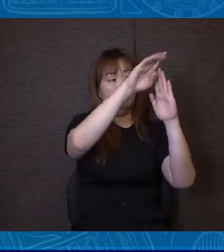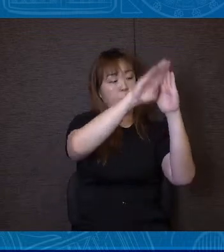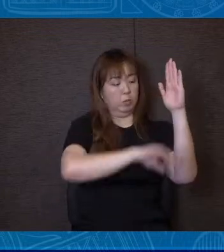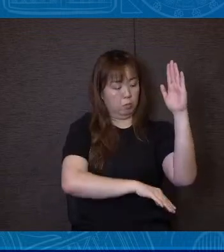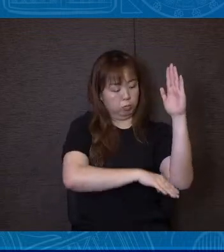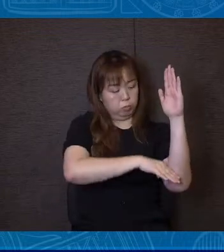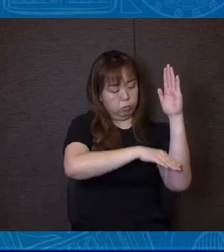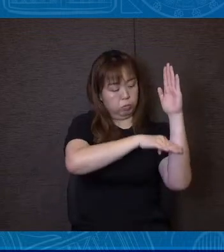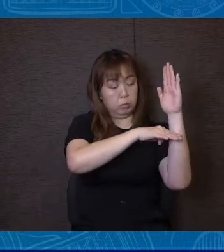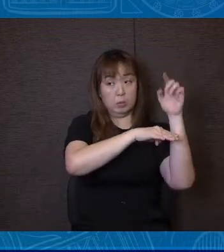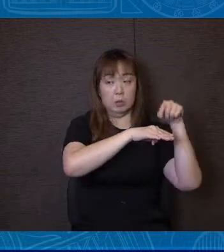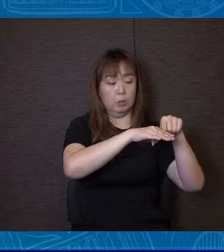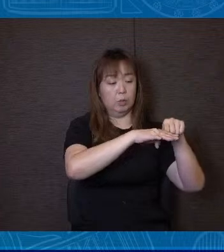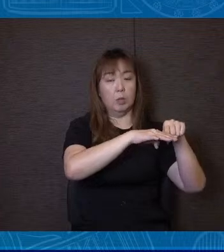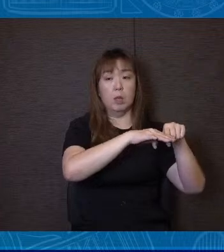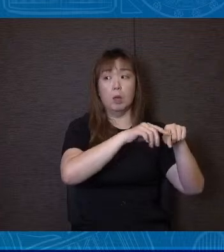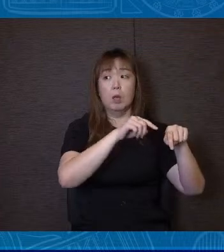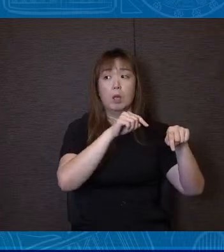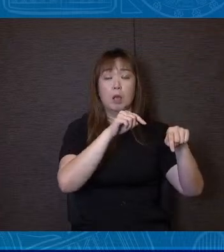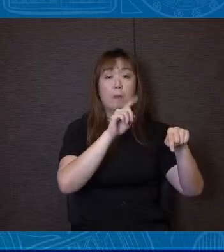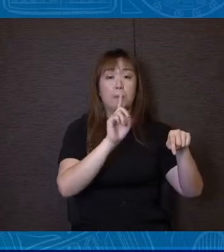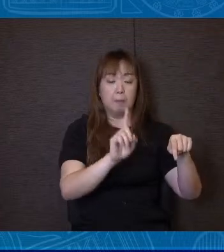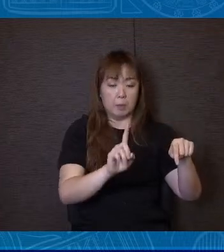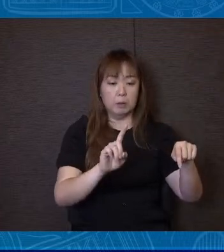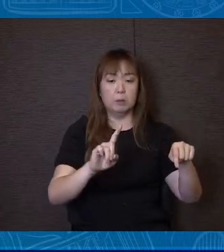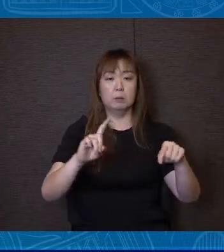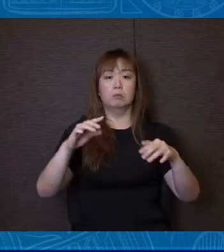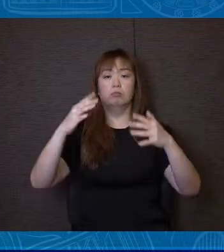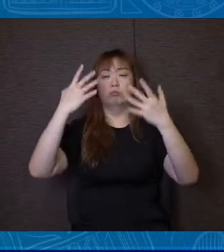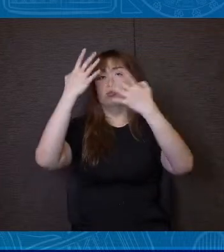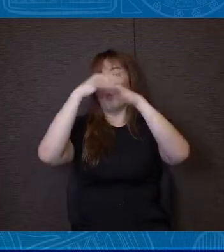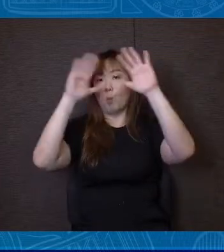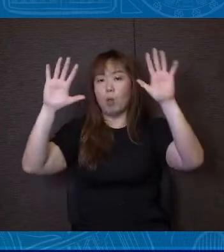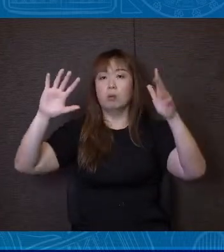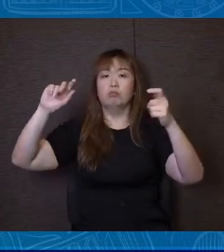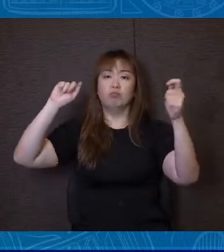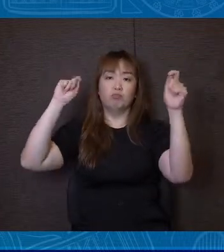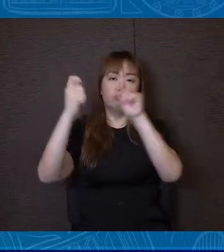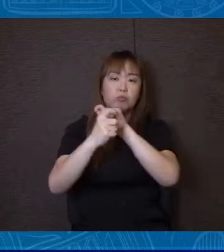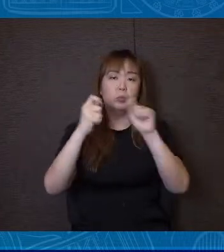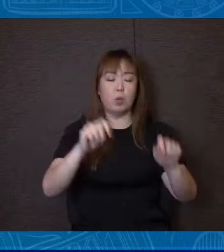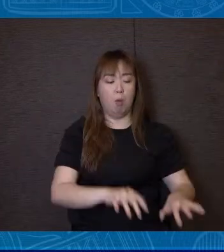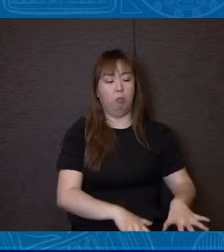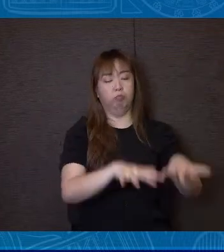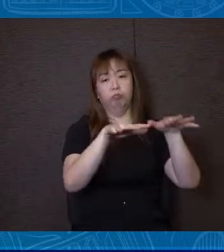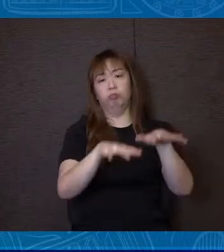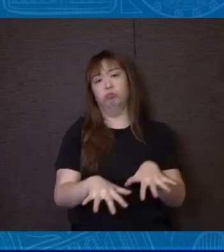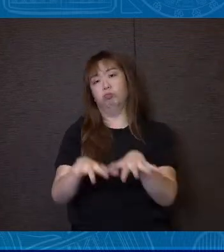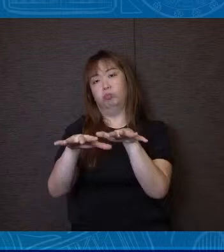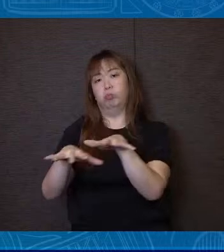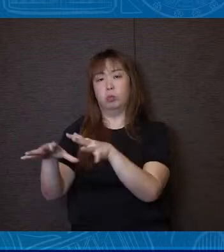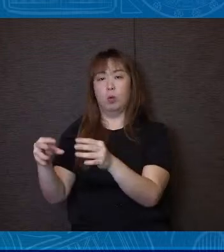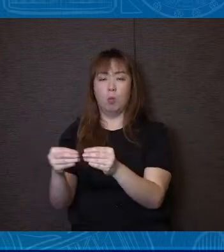traditional flood levels. But again, the climate is changing. We're getting more floods, more areas are getting flooded,